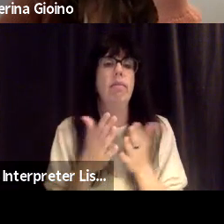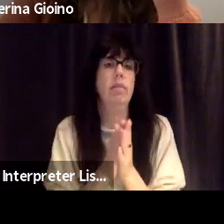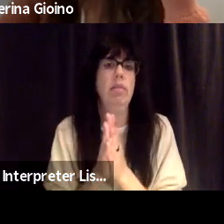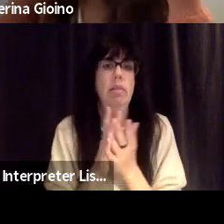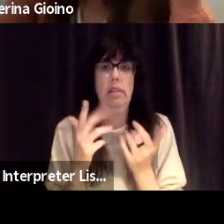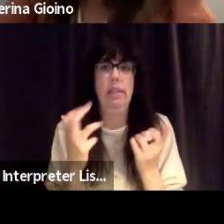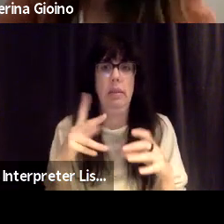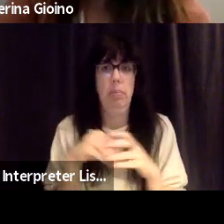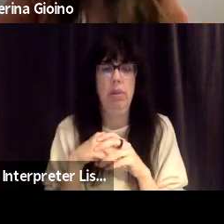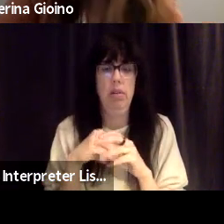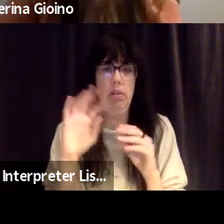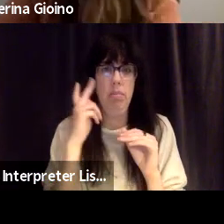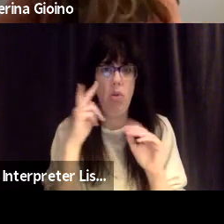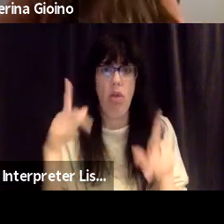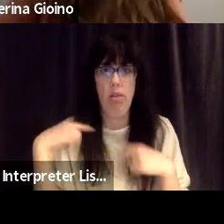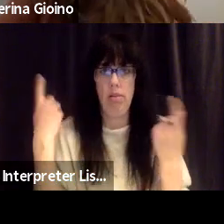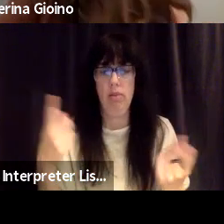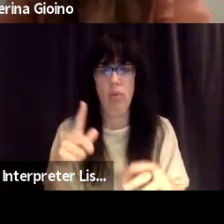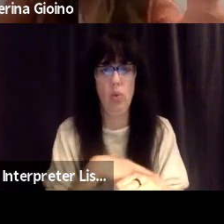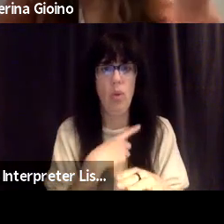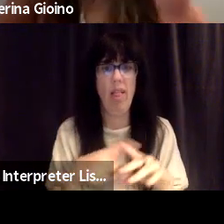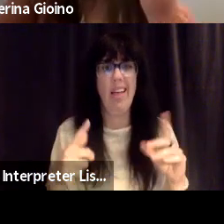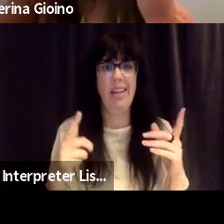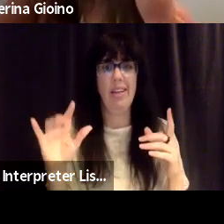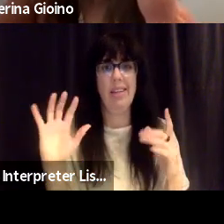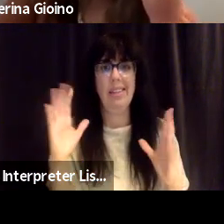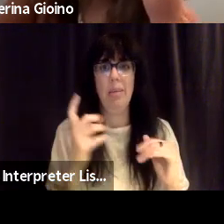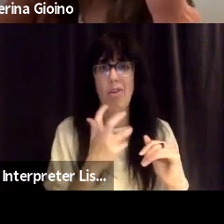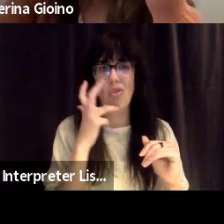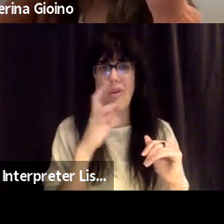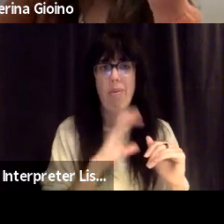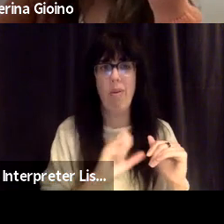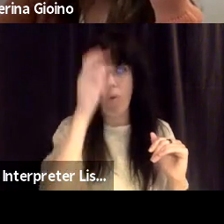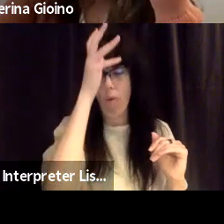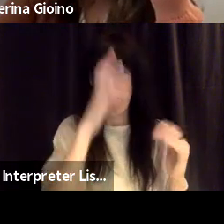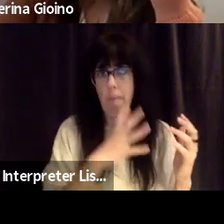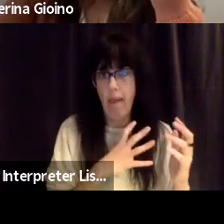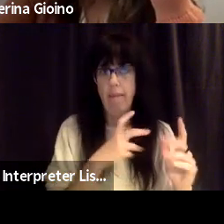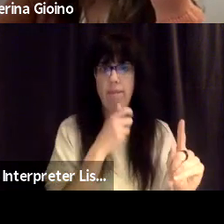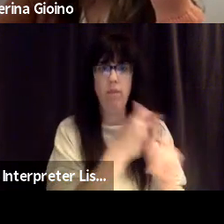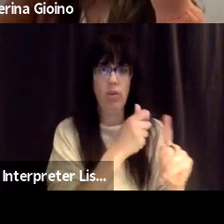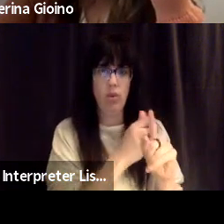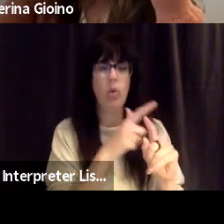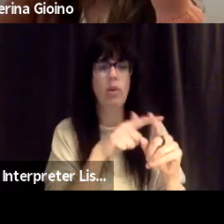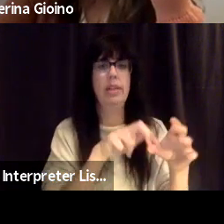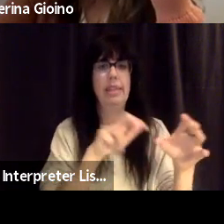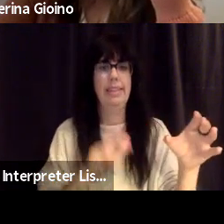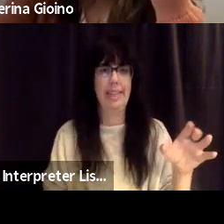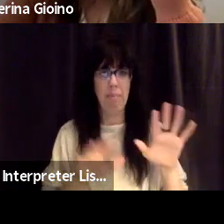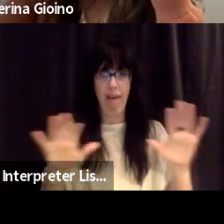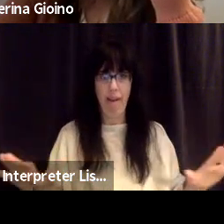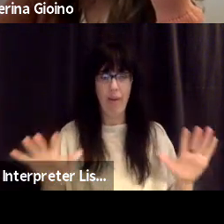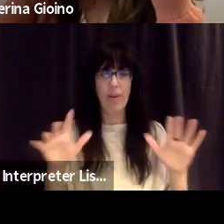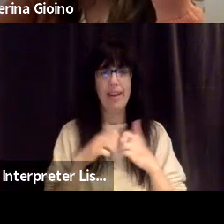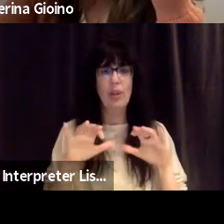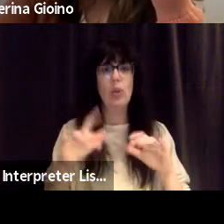politics way too long. He seems kind of like a grumpy old man, and it would be for his own good that he step out of this arena and you